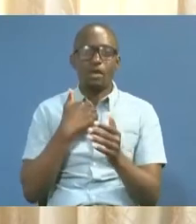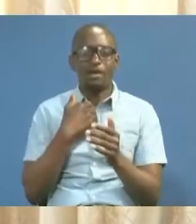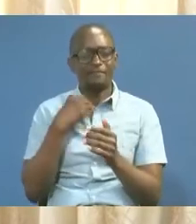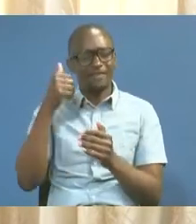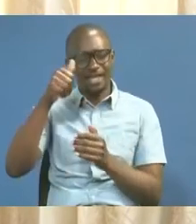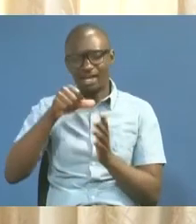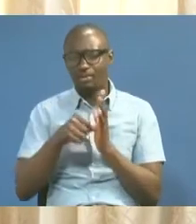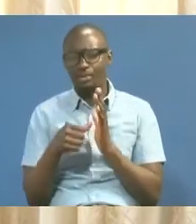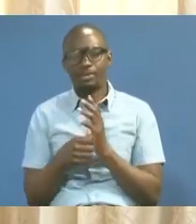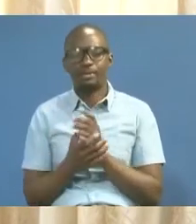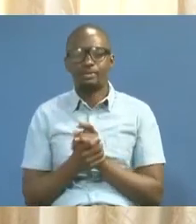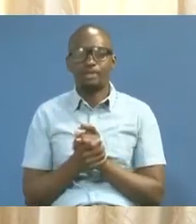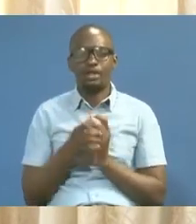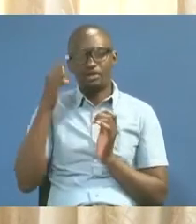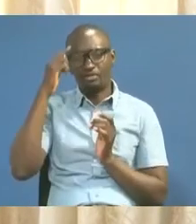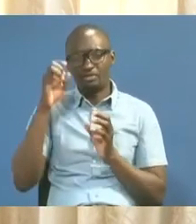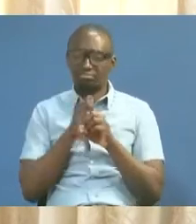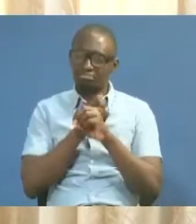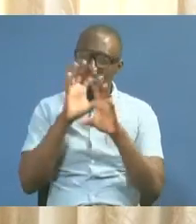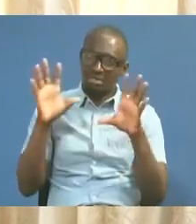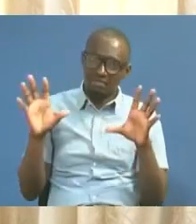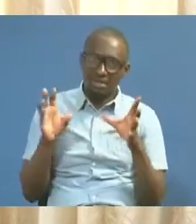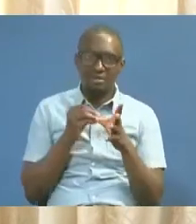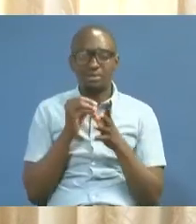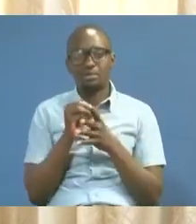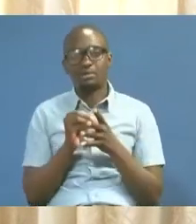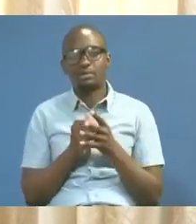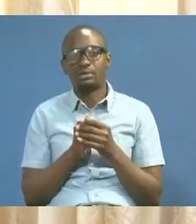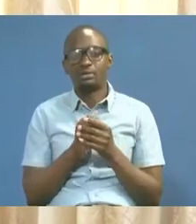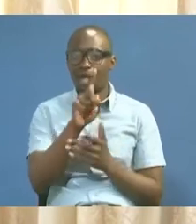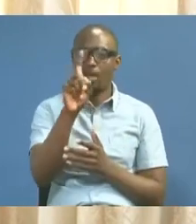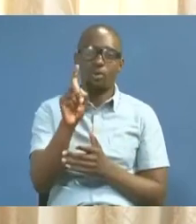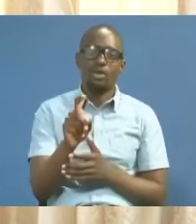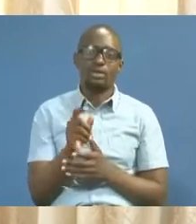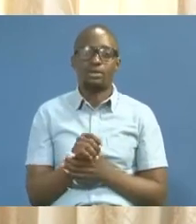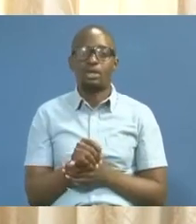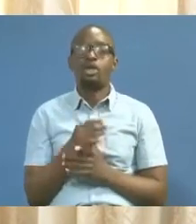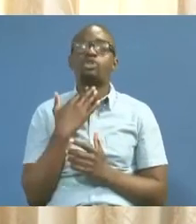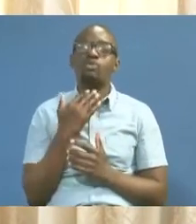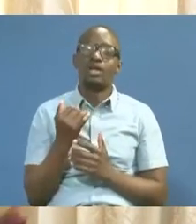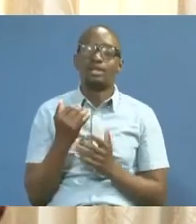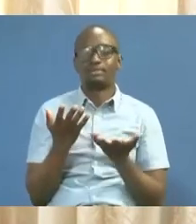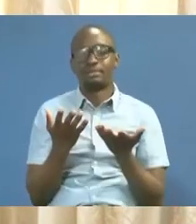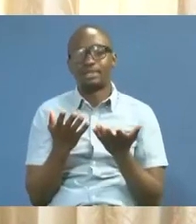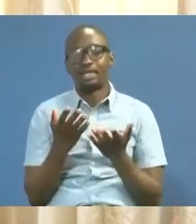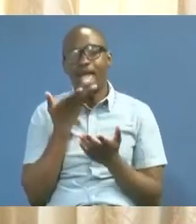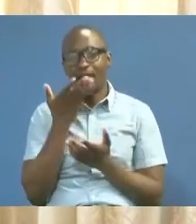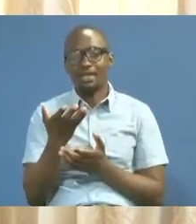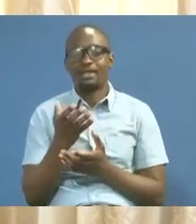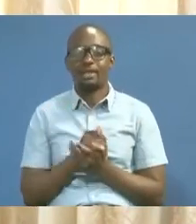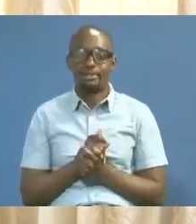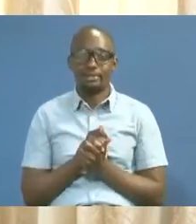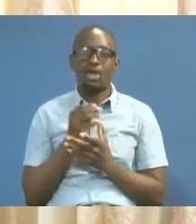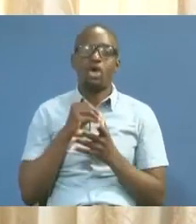issue for clarification, or you have a question, you need an answer, or maybe